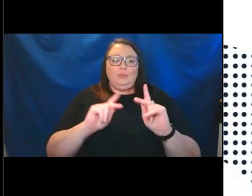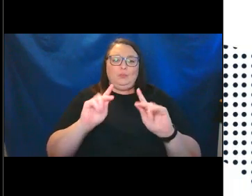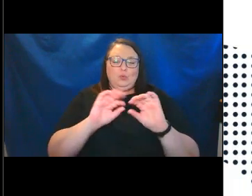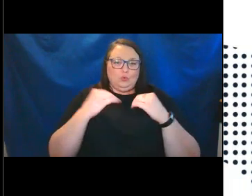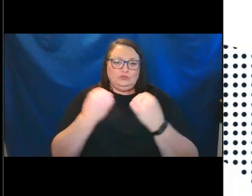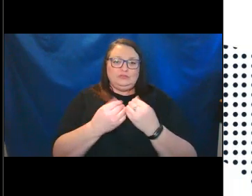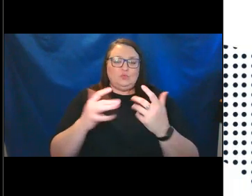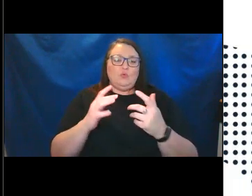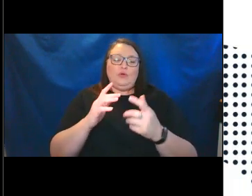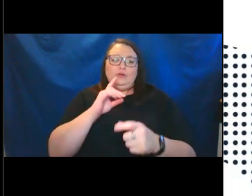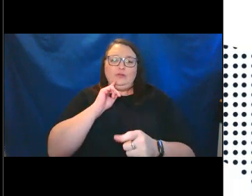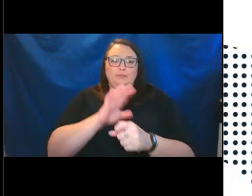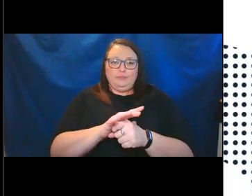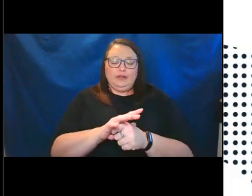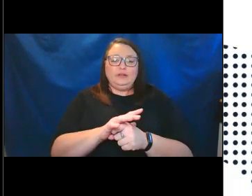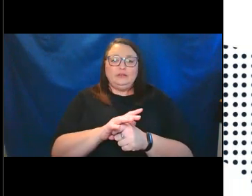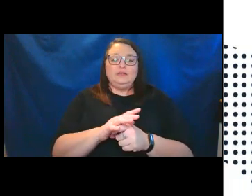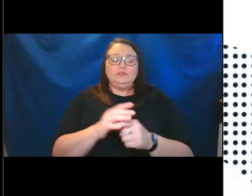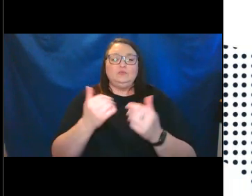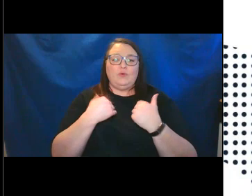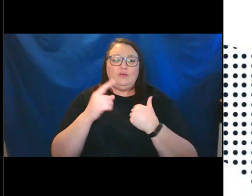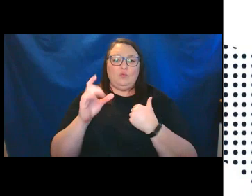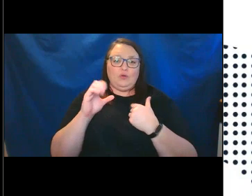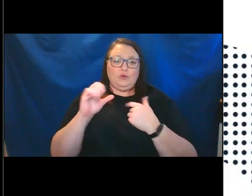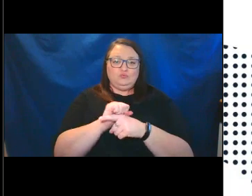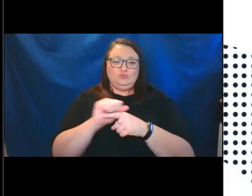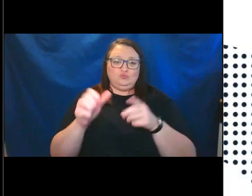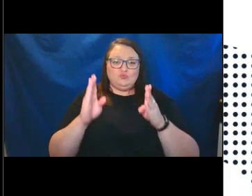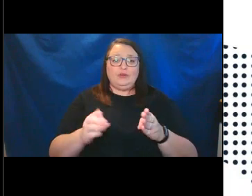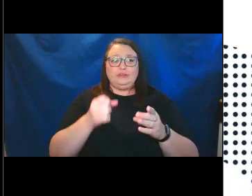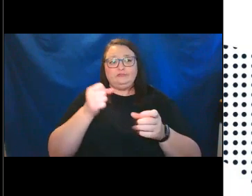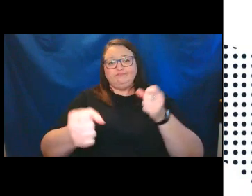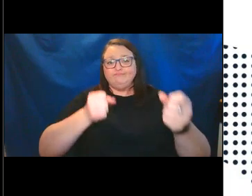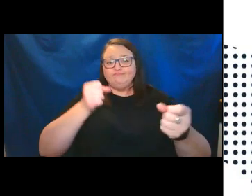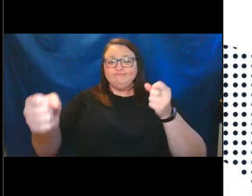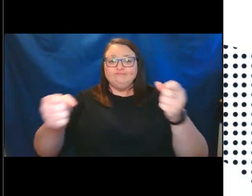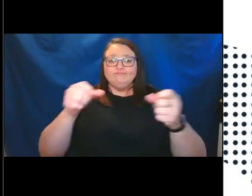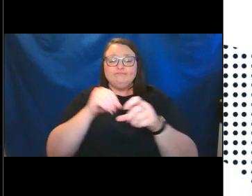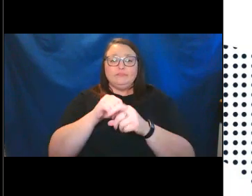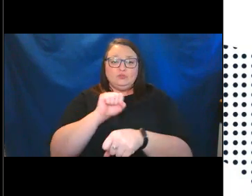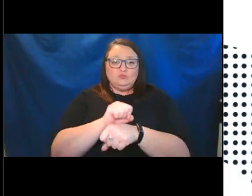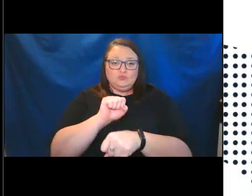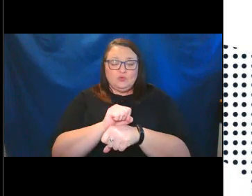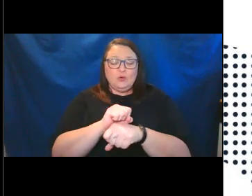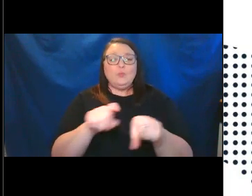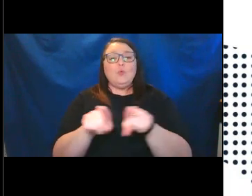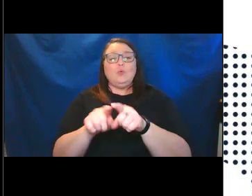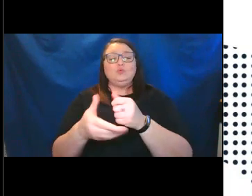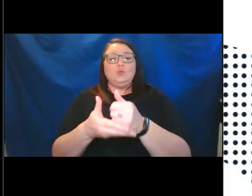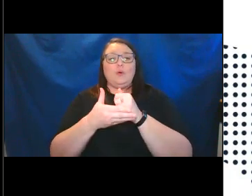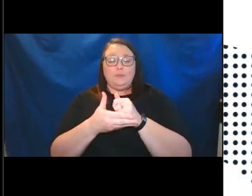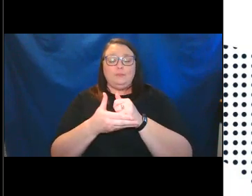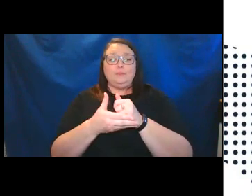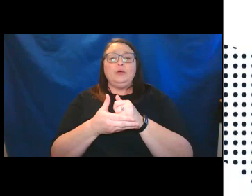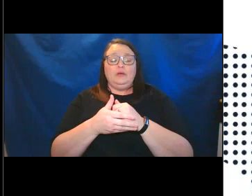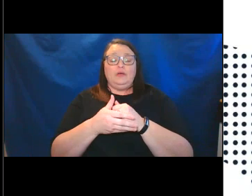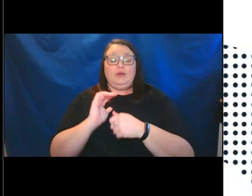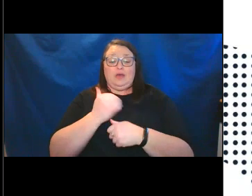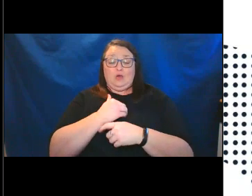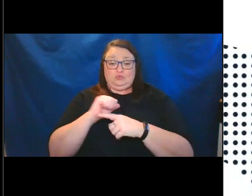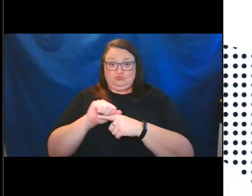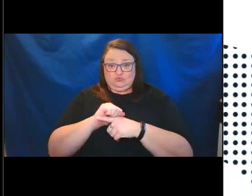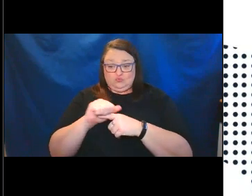place this 100 trainees in the job market, and also help us tailor those trainings